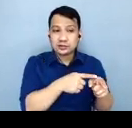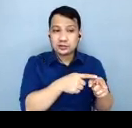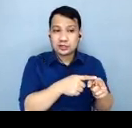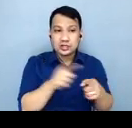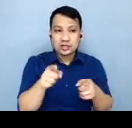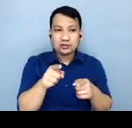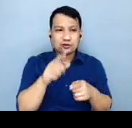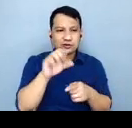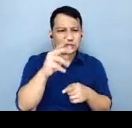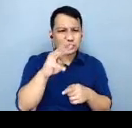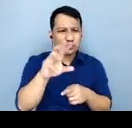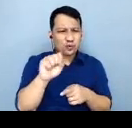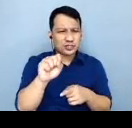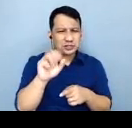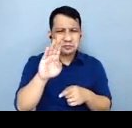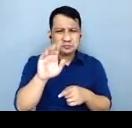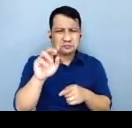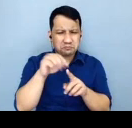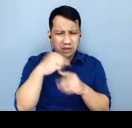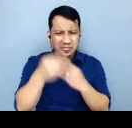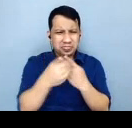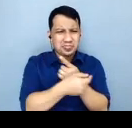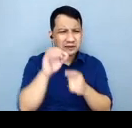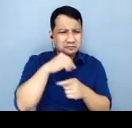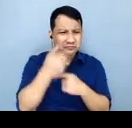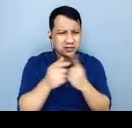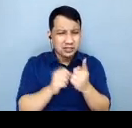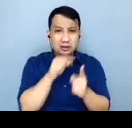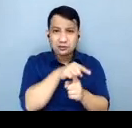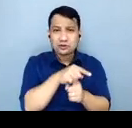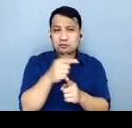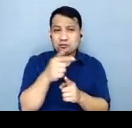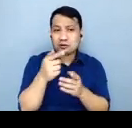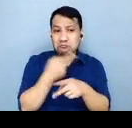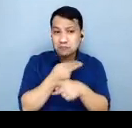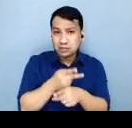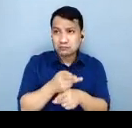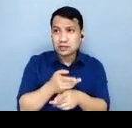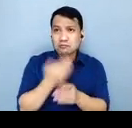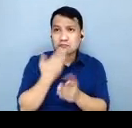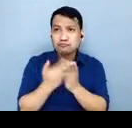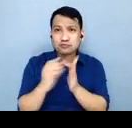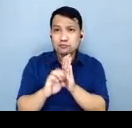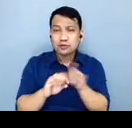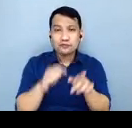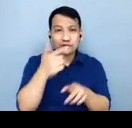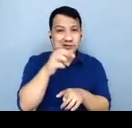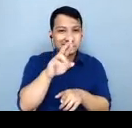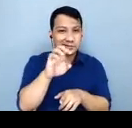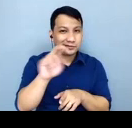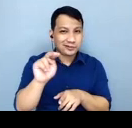Banana. So it's a product that's a good example of greenwashing in the sense that if you examine what the product